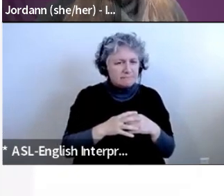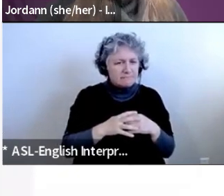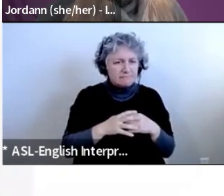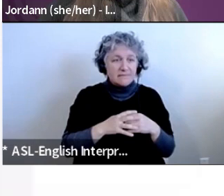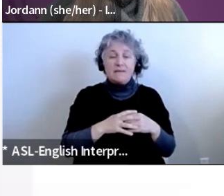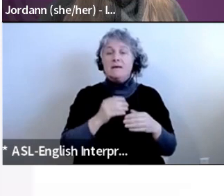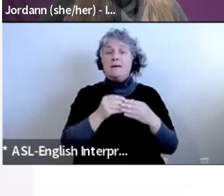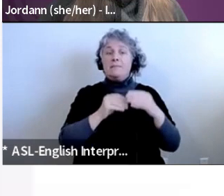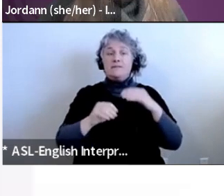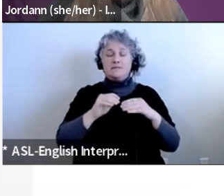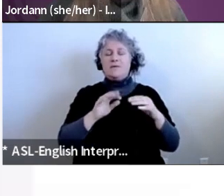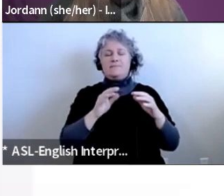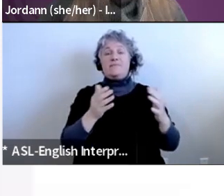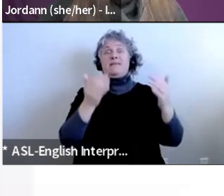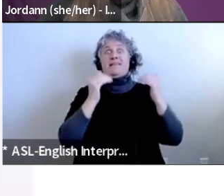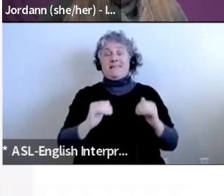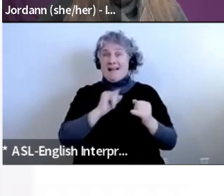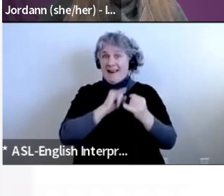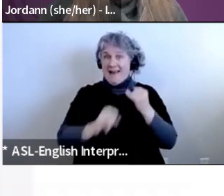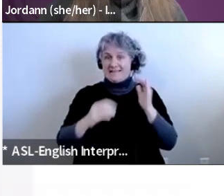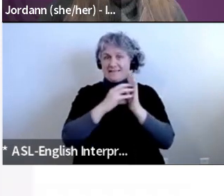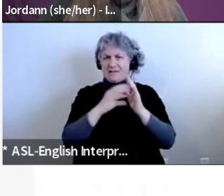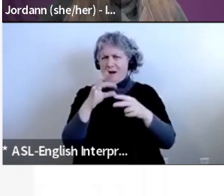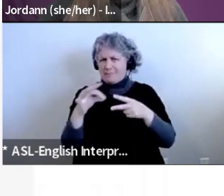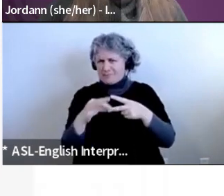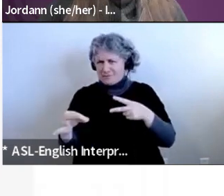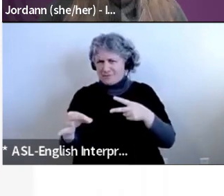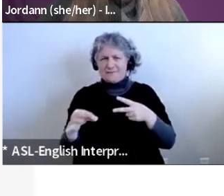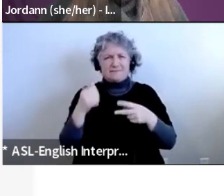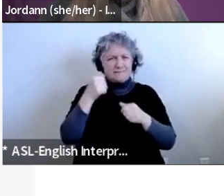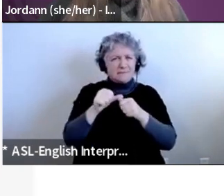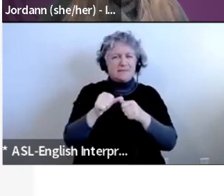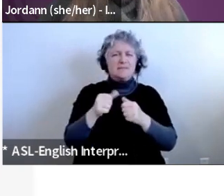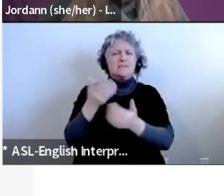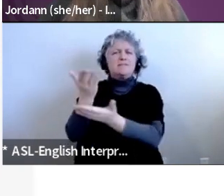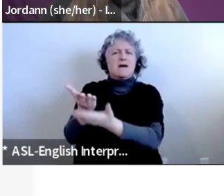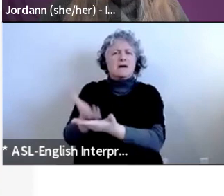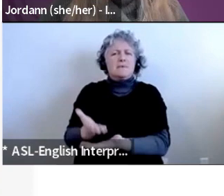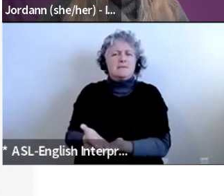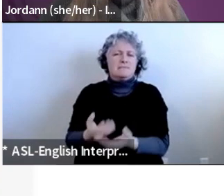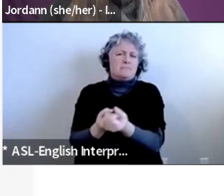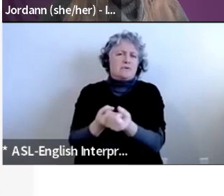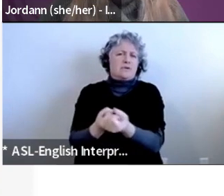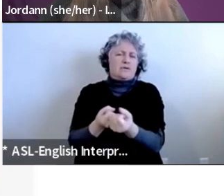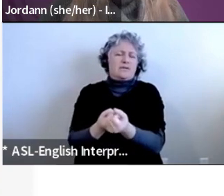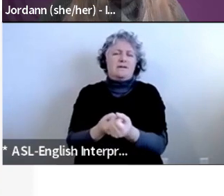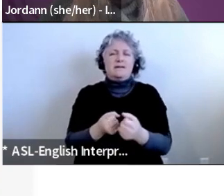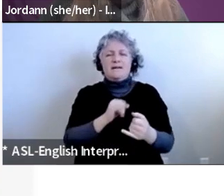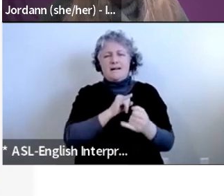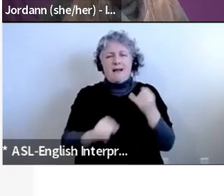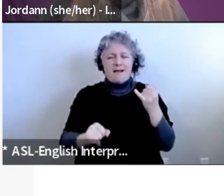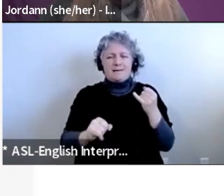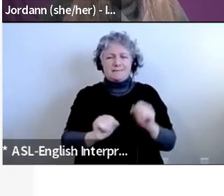section. And this is, if you remember, the optional section called supporting documentation. So the last section of the